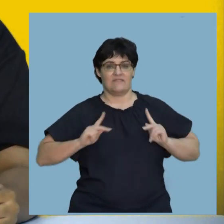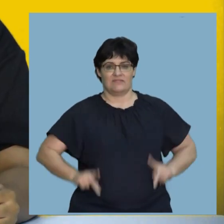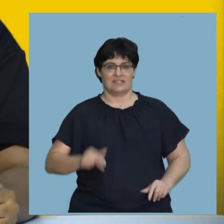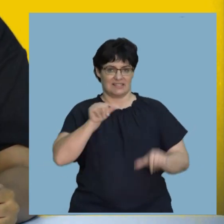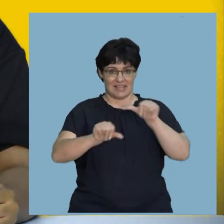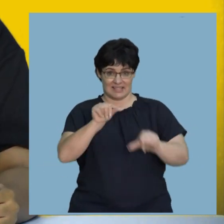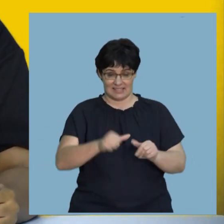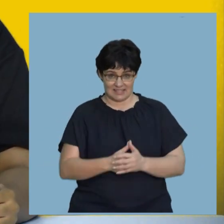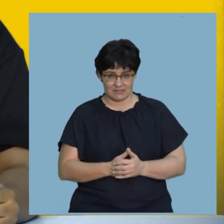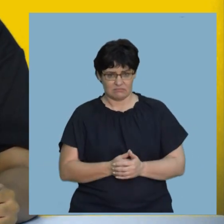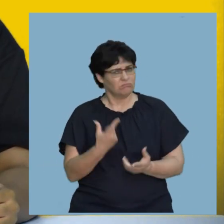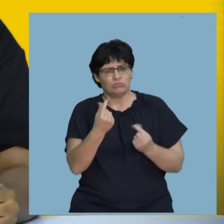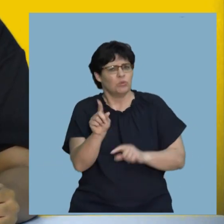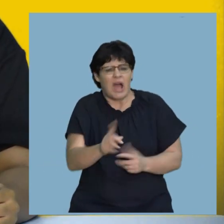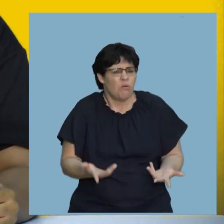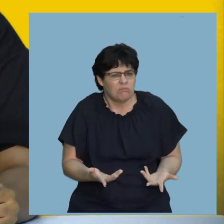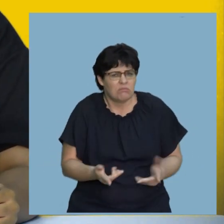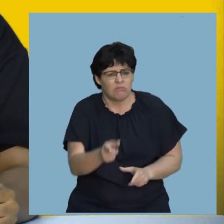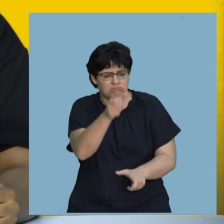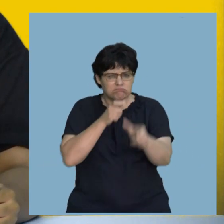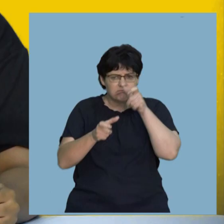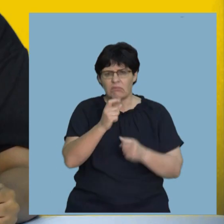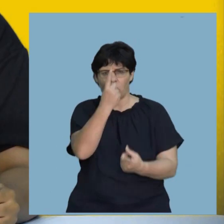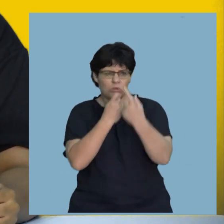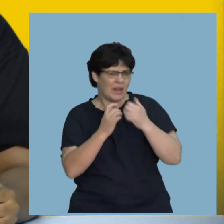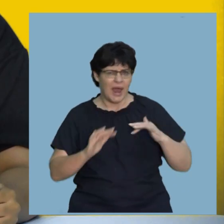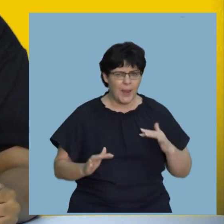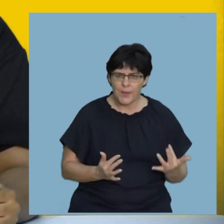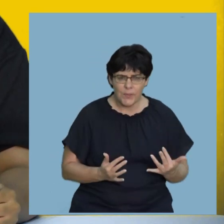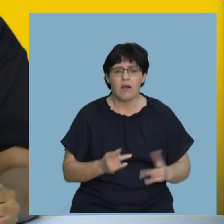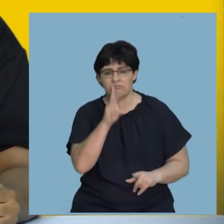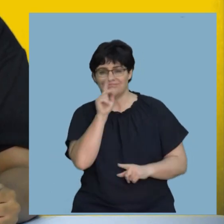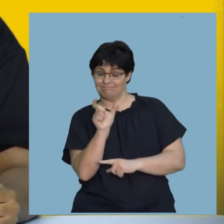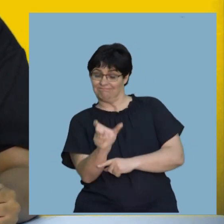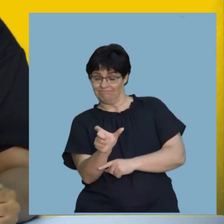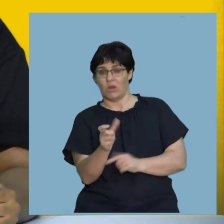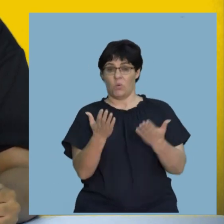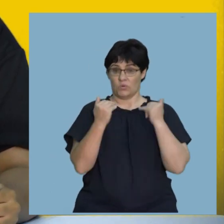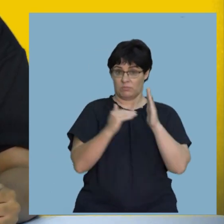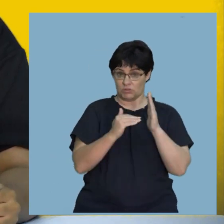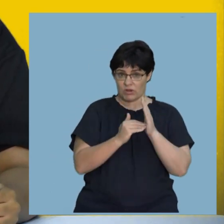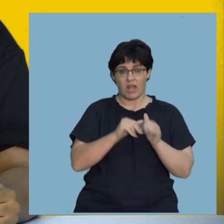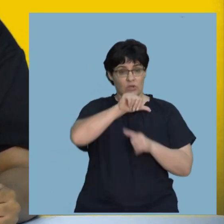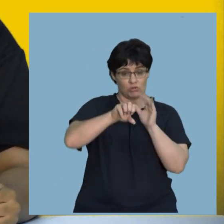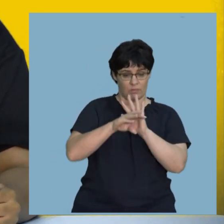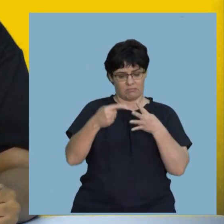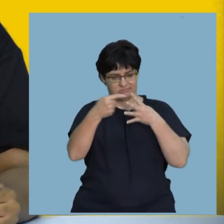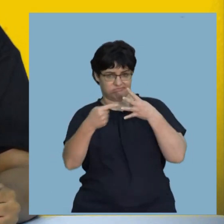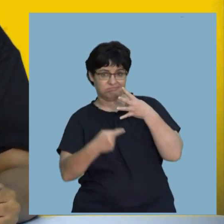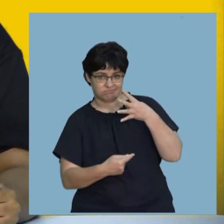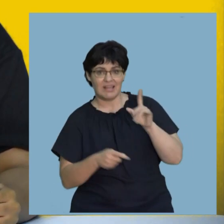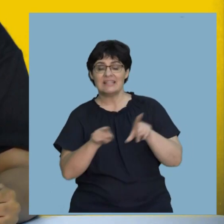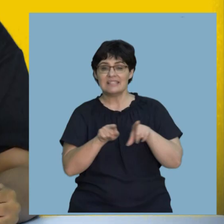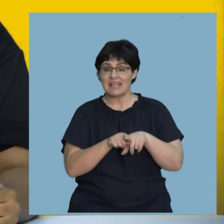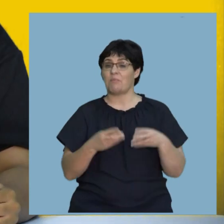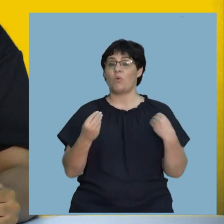sciences. All you need to do to send us your questions and comments is search for Wozomatrix on all our social media platforms as well as